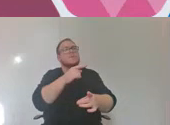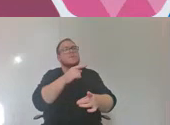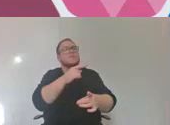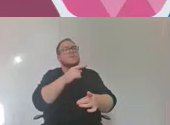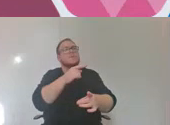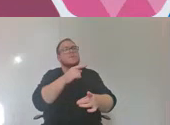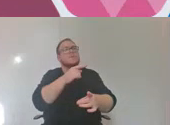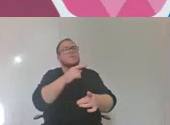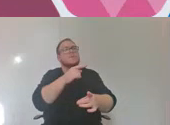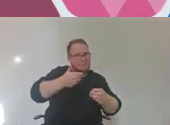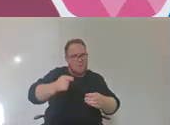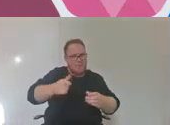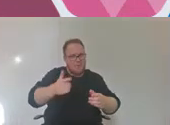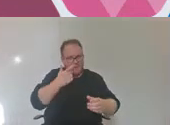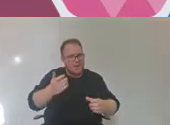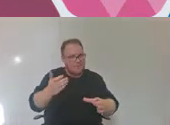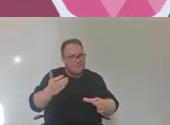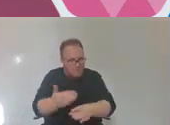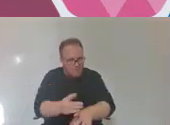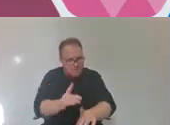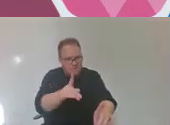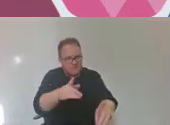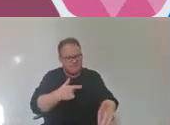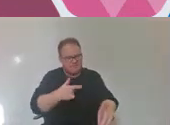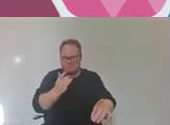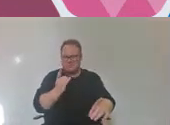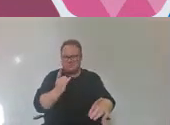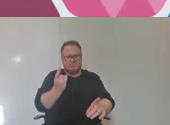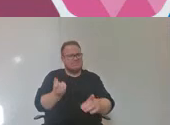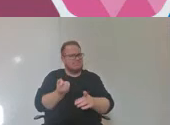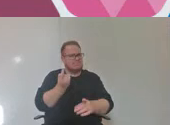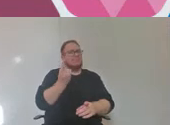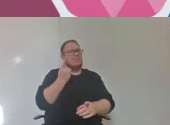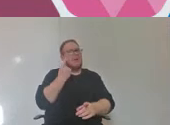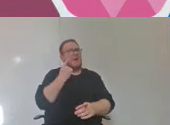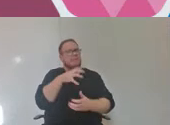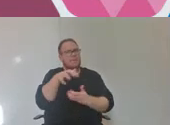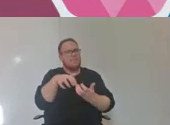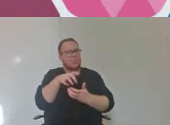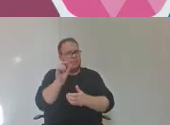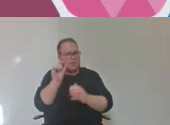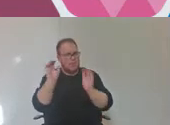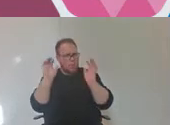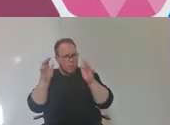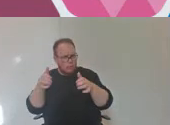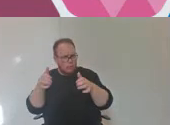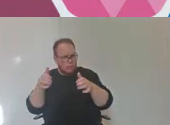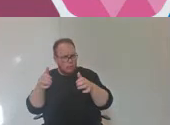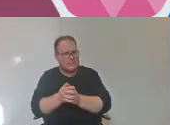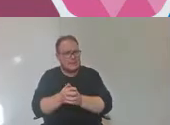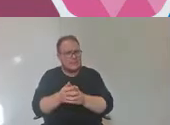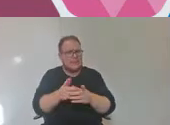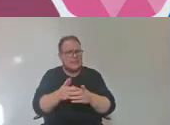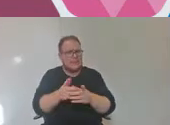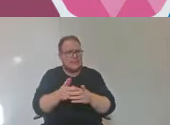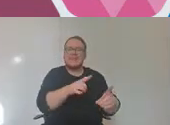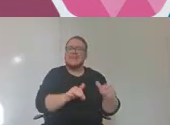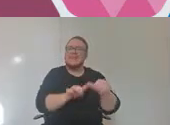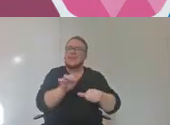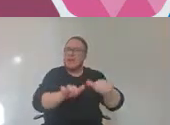confused about and quite frankly a little bit worried about is, as the agenda, certainly for